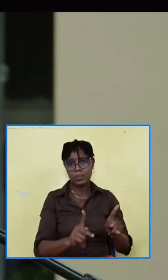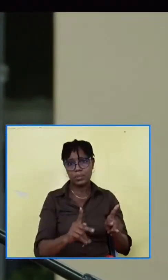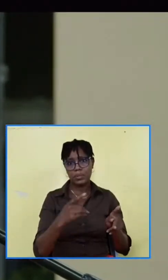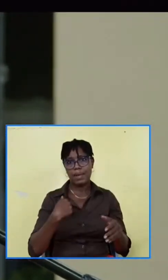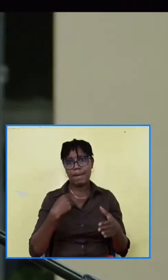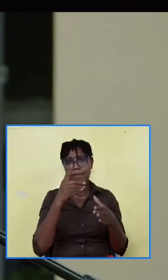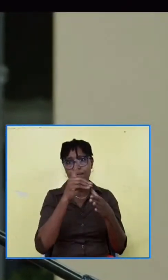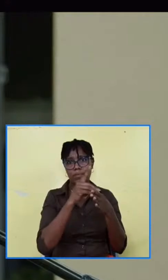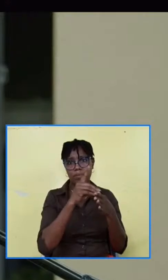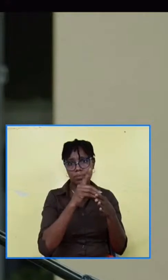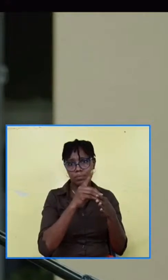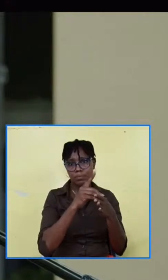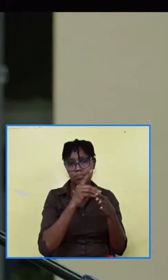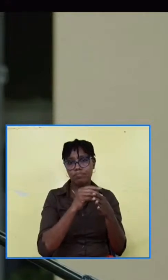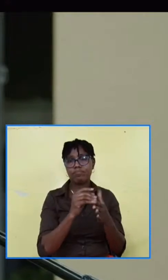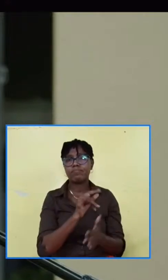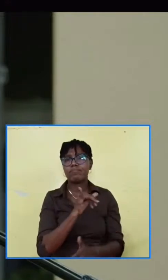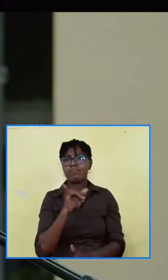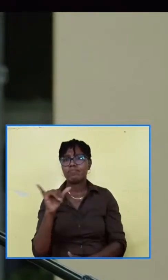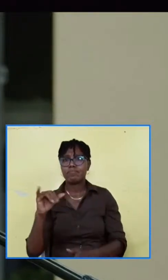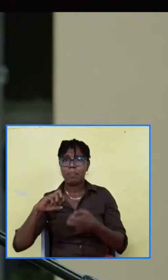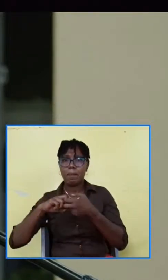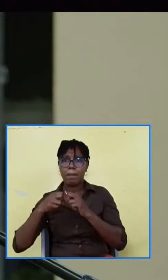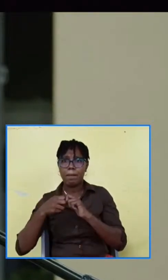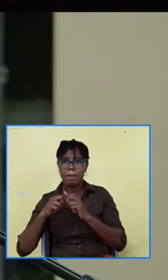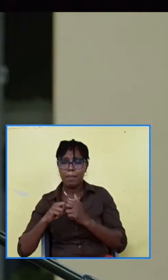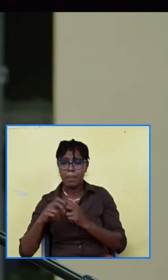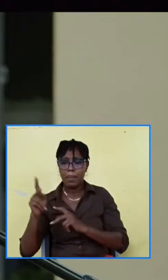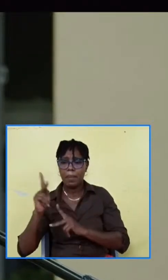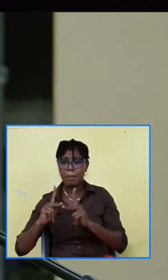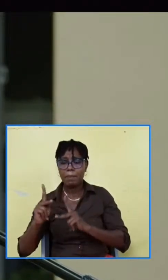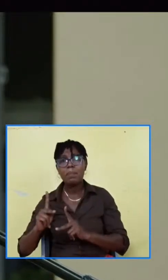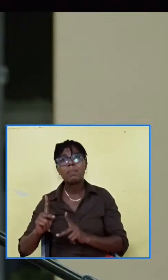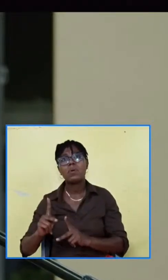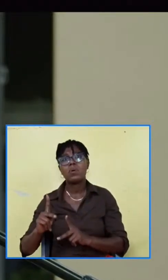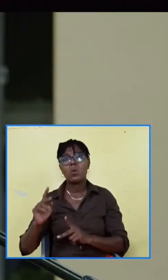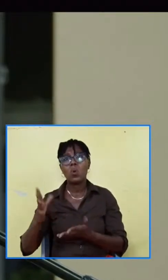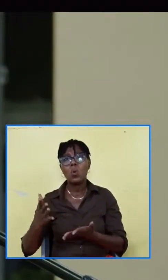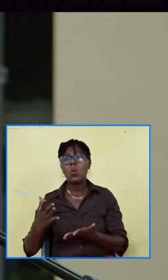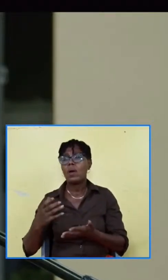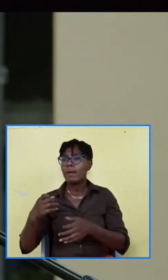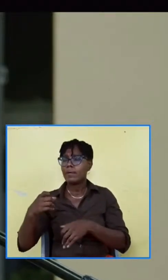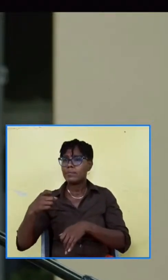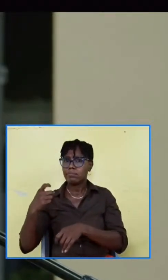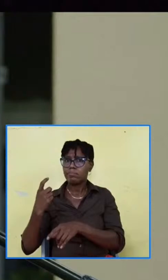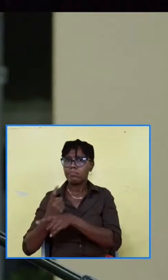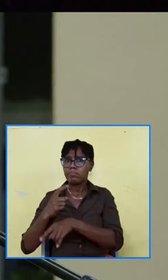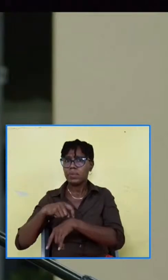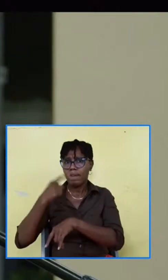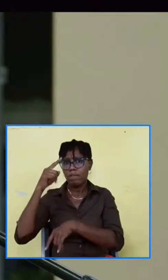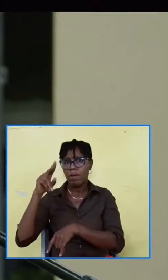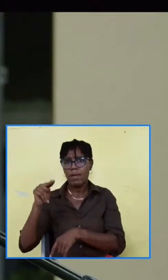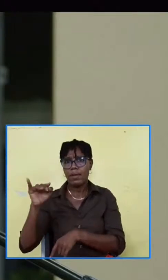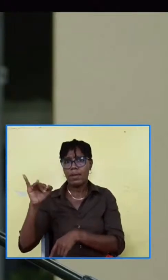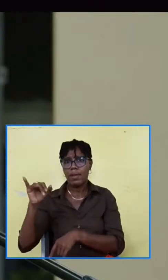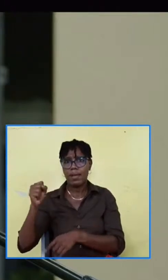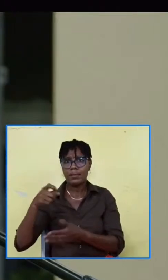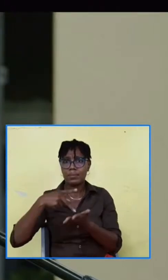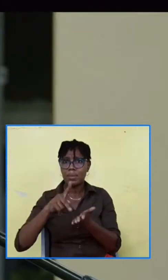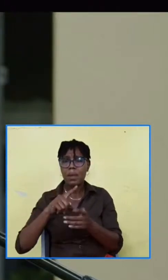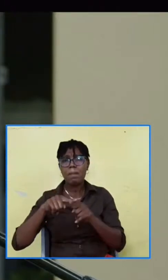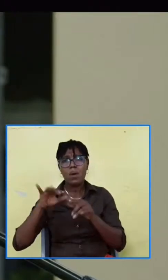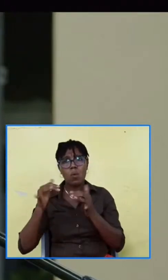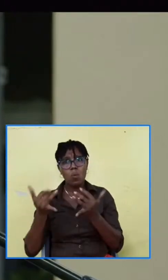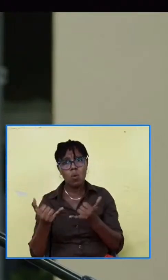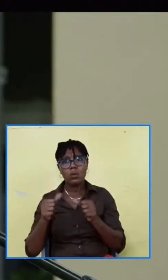issue with persons who are eligible for an NIS pension but want to continue to work. If they